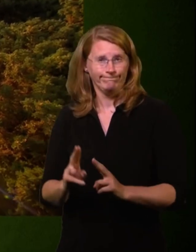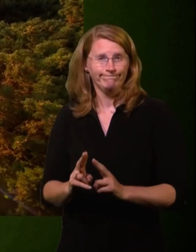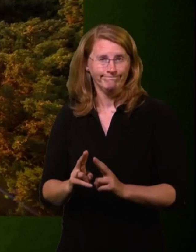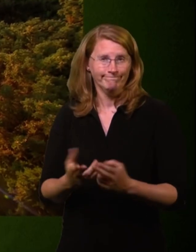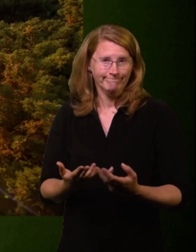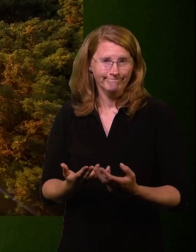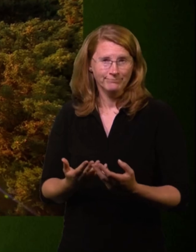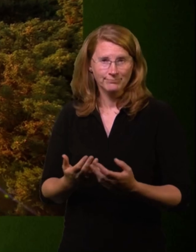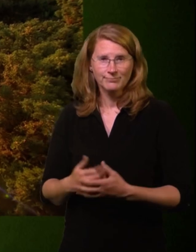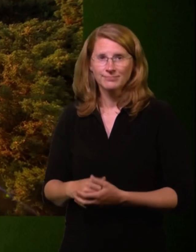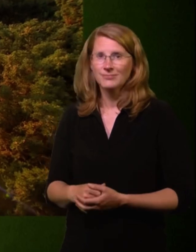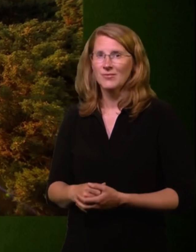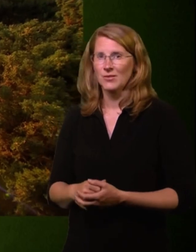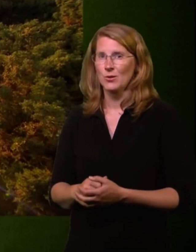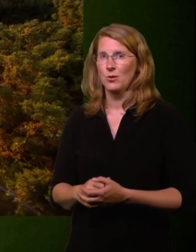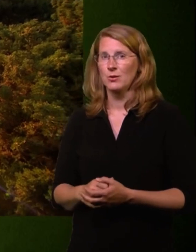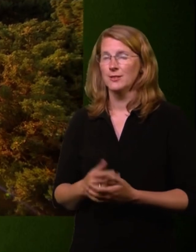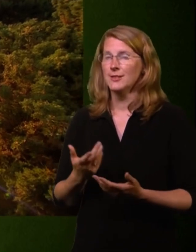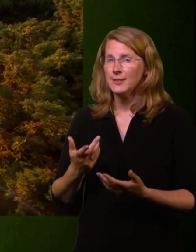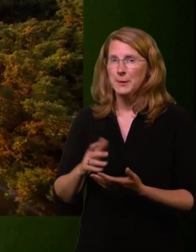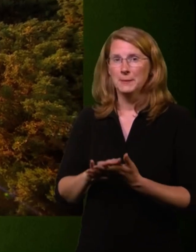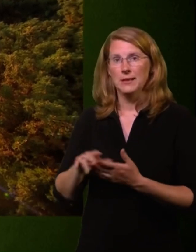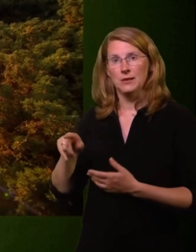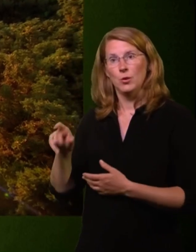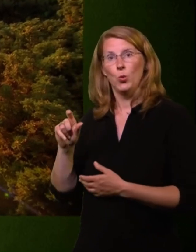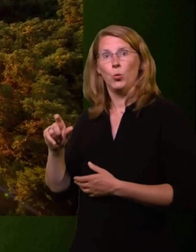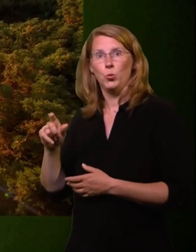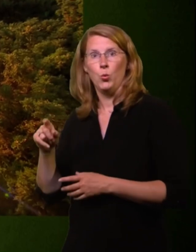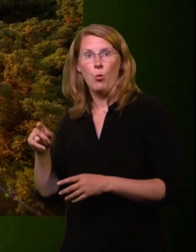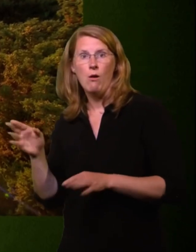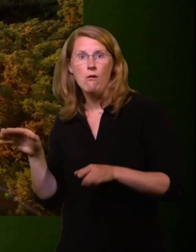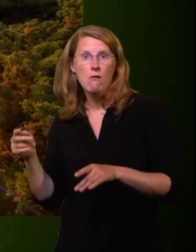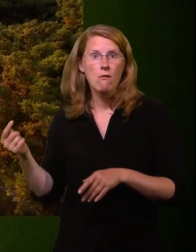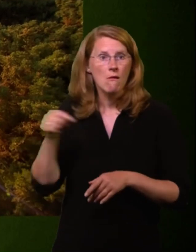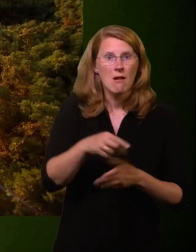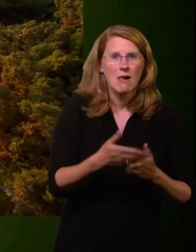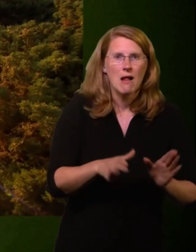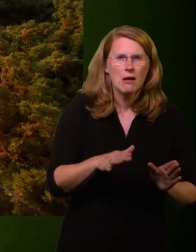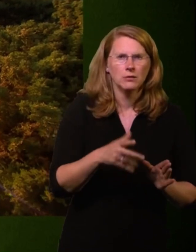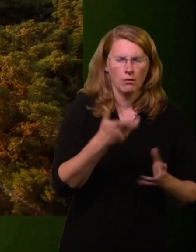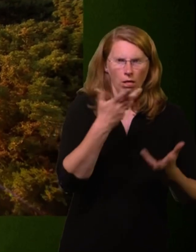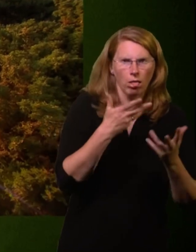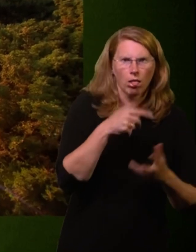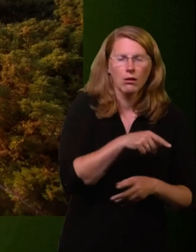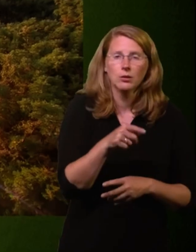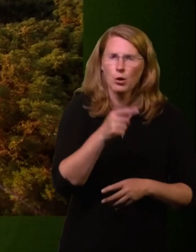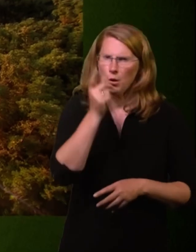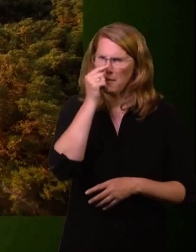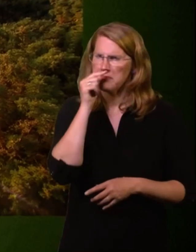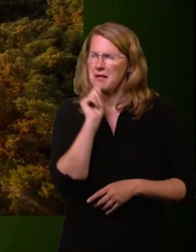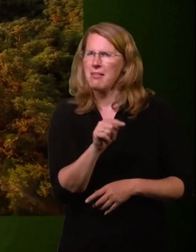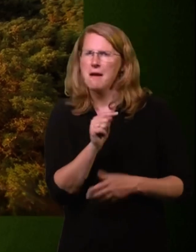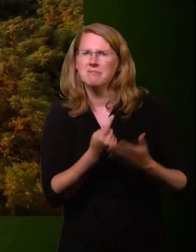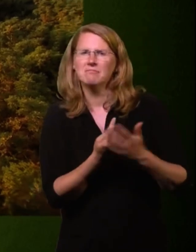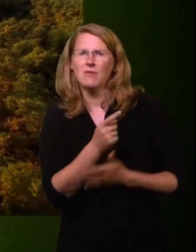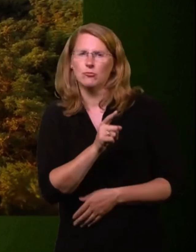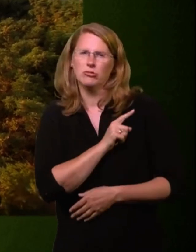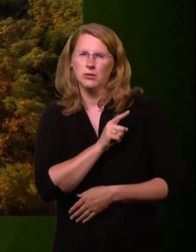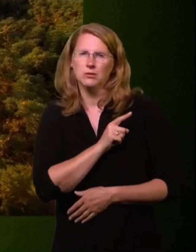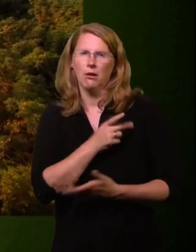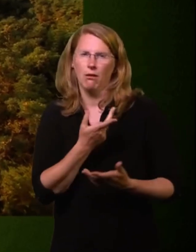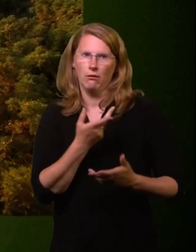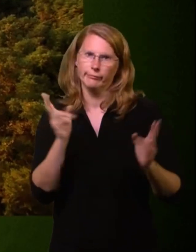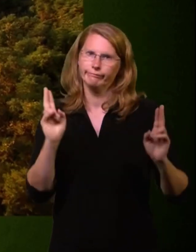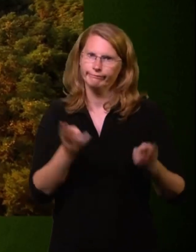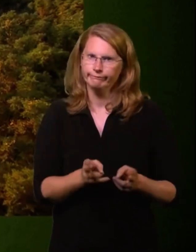in parasitising their nests, but it's certainly a very good theory. And one other top fact for you is that Eurasian